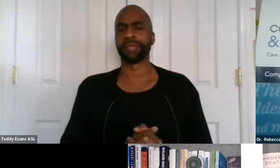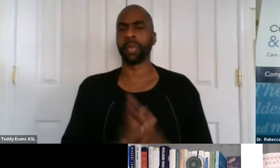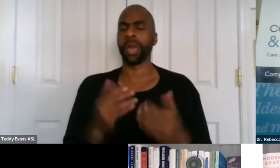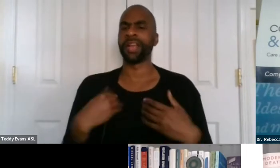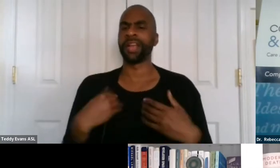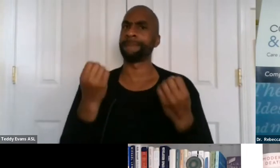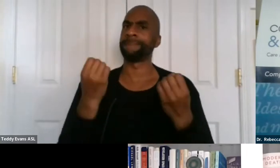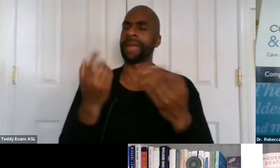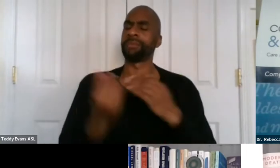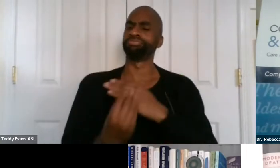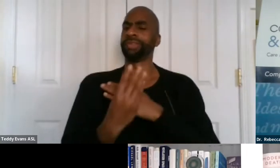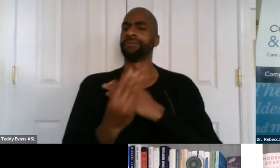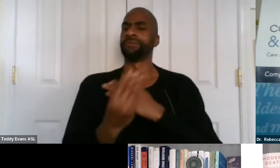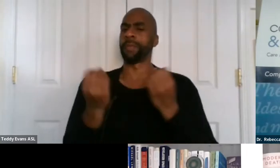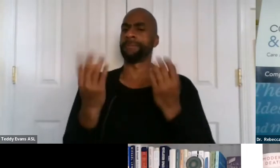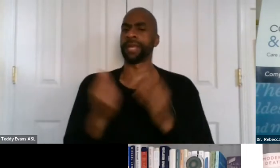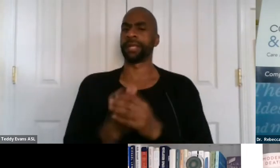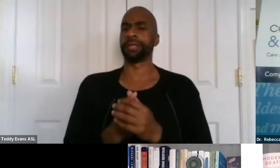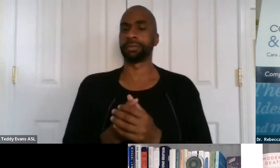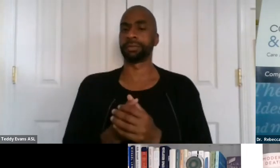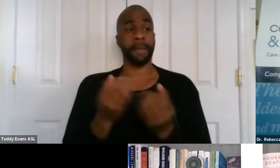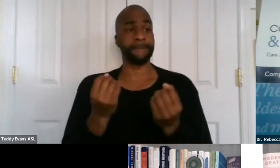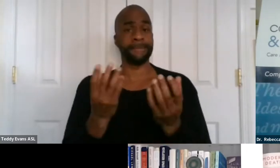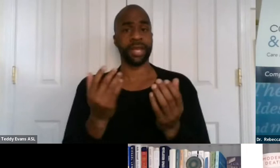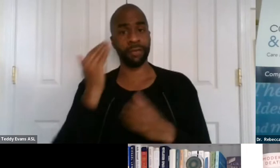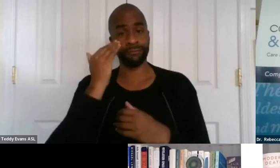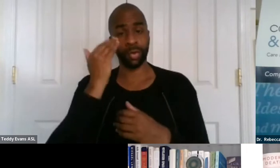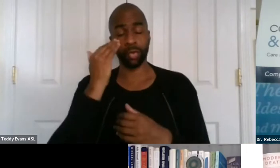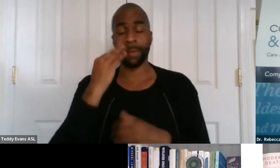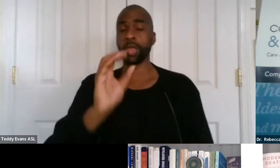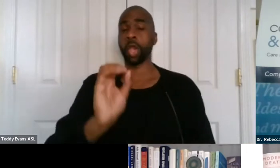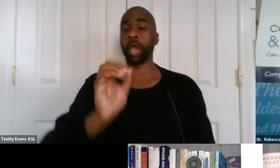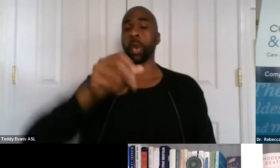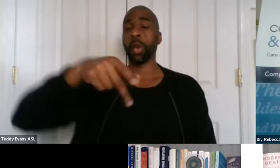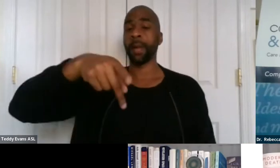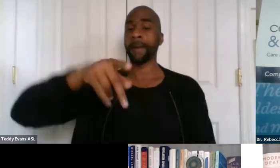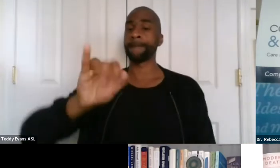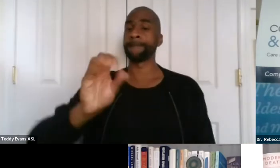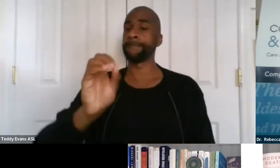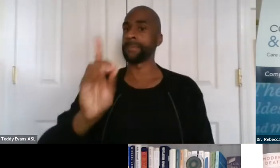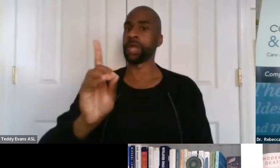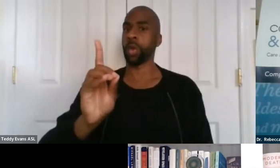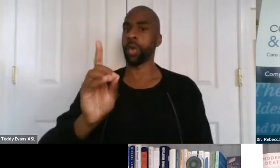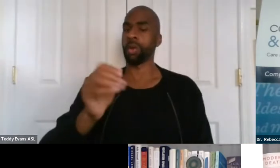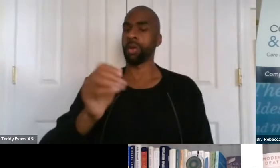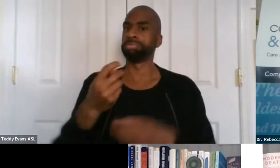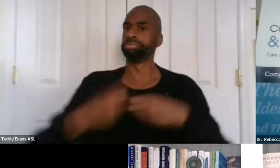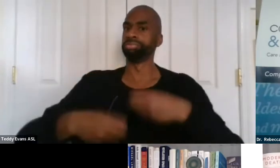know about, or many of us know about, the opioid epidemic, which is now killing more than 100,000 people a